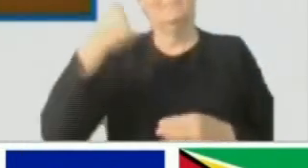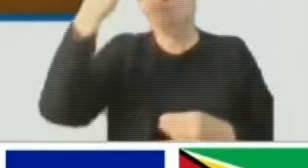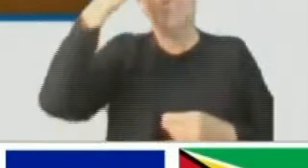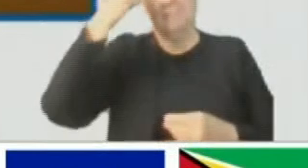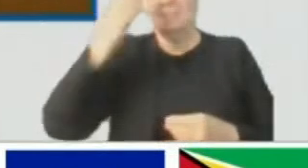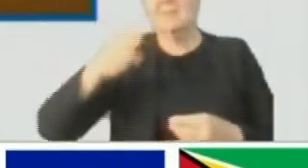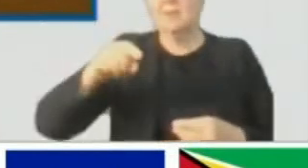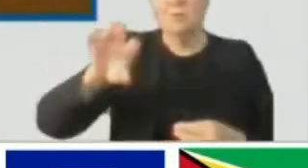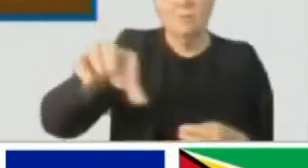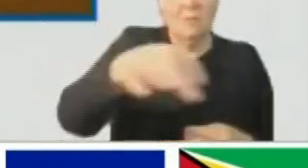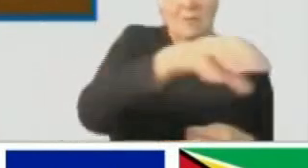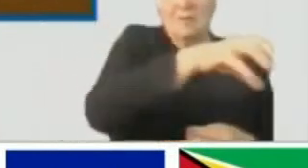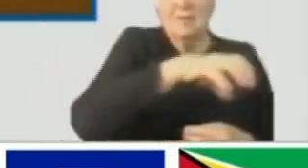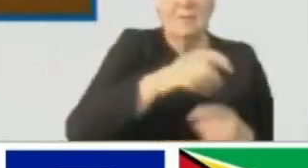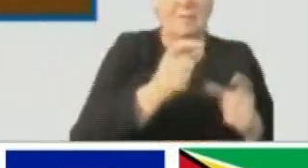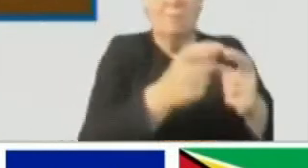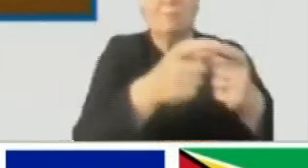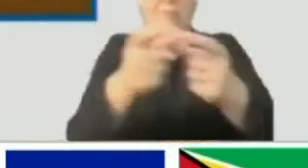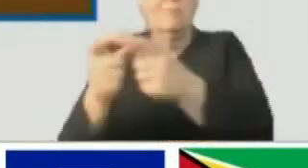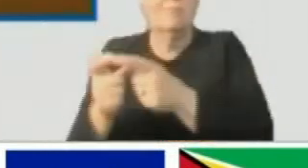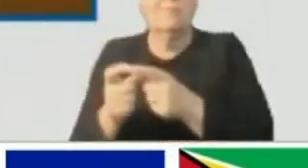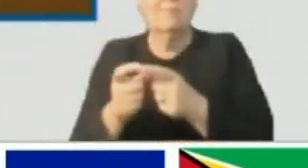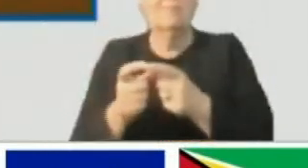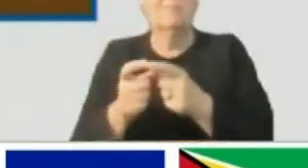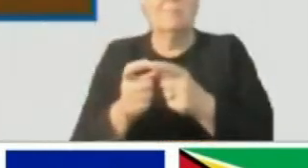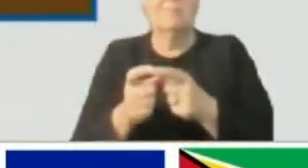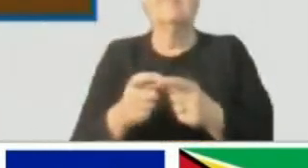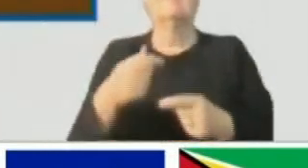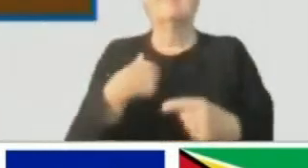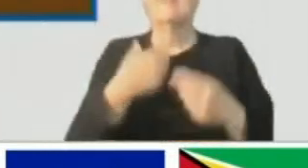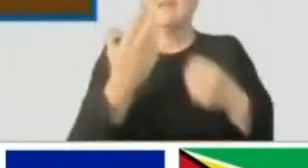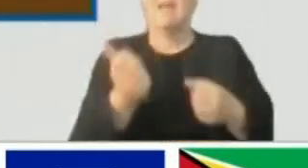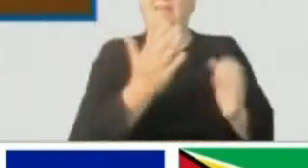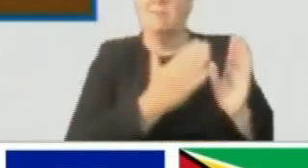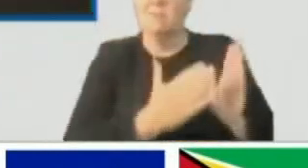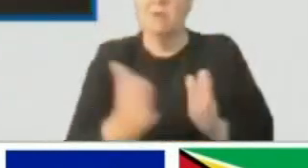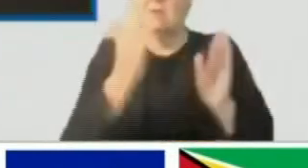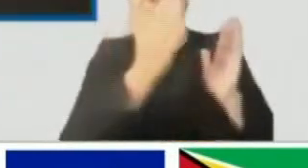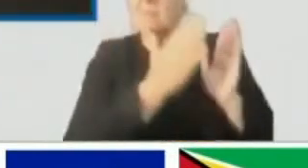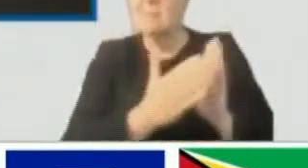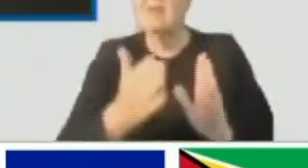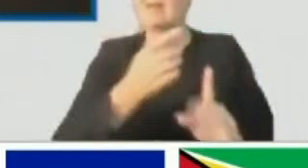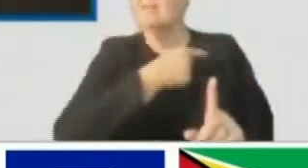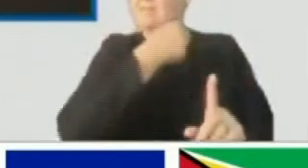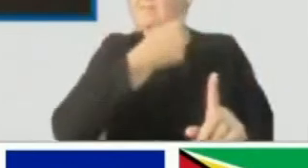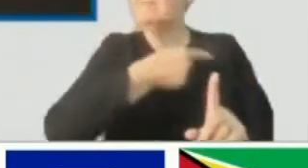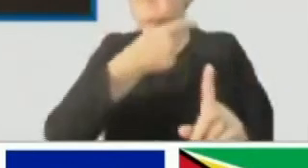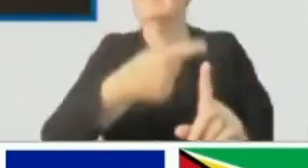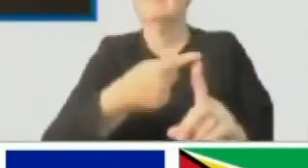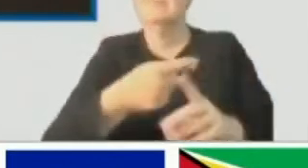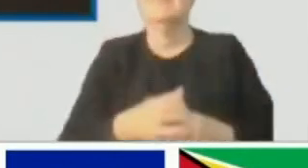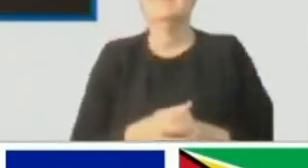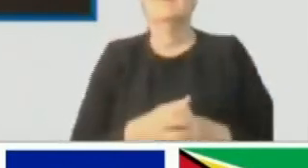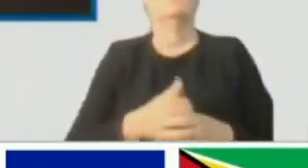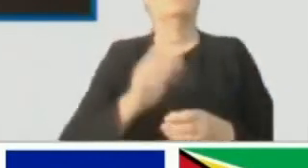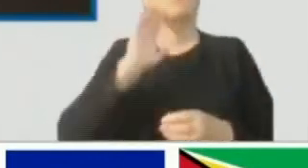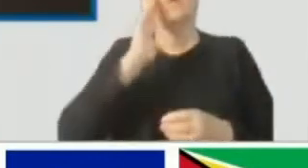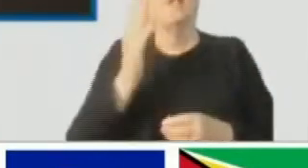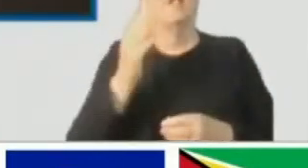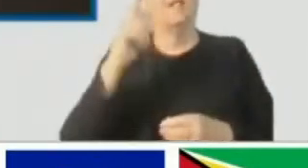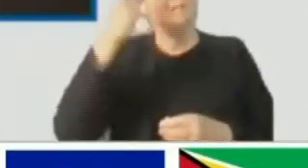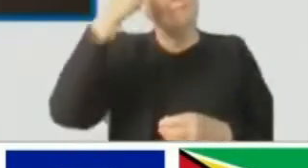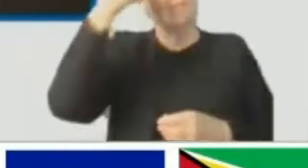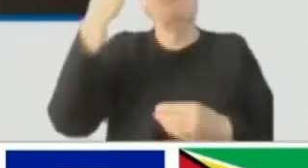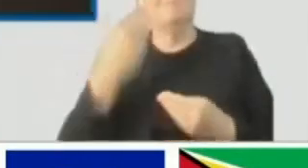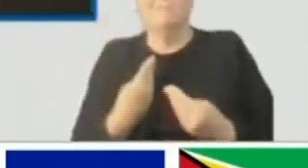of preparation and work, you hear a plethora of suggestions for the way forward. However,